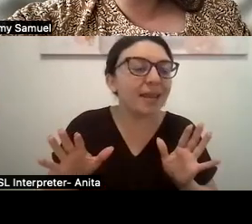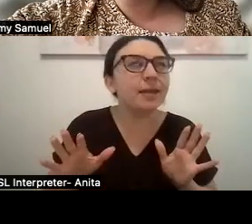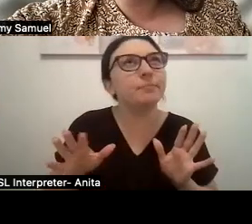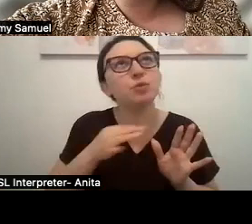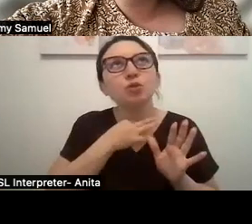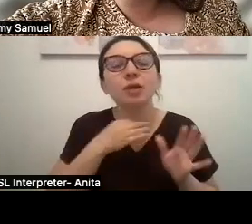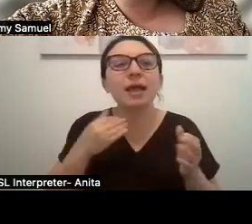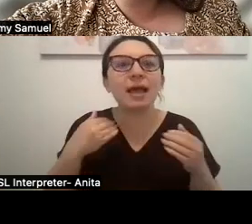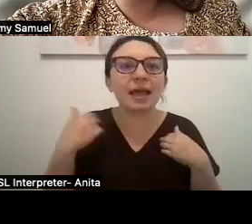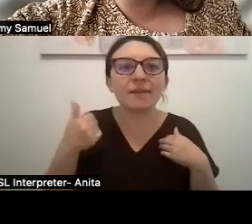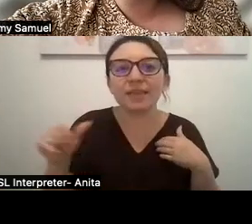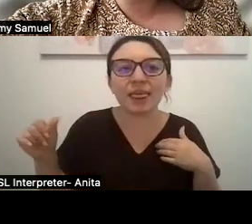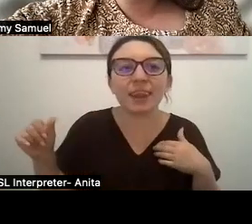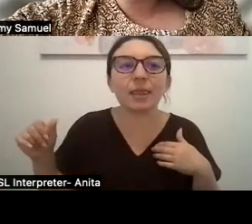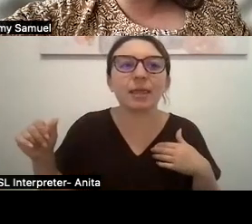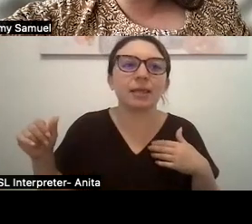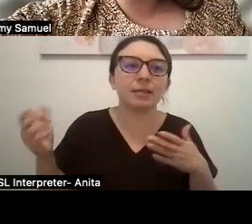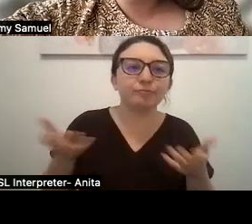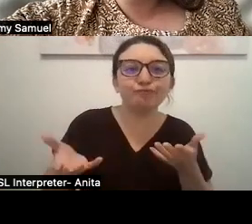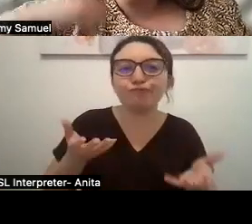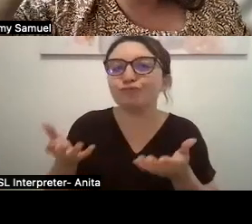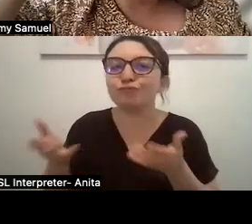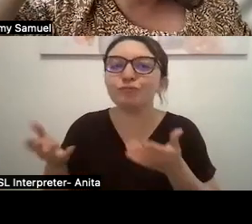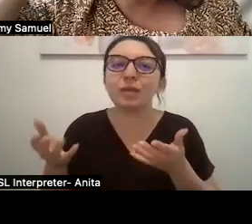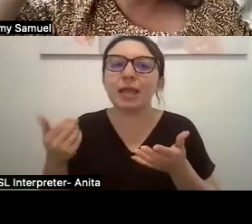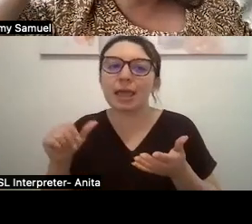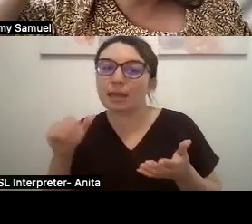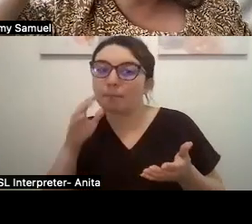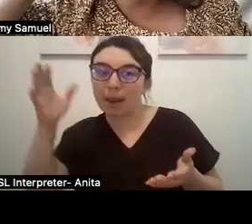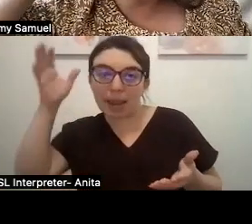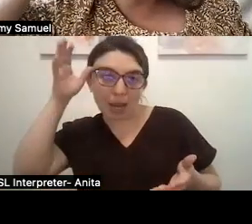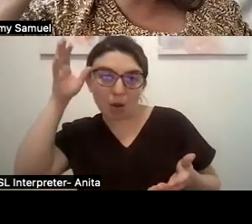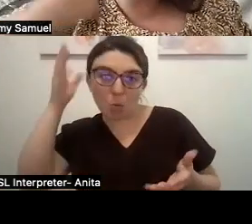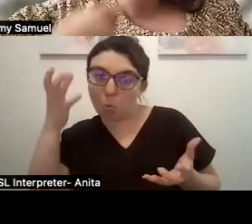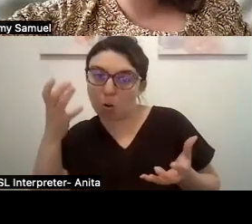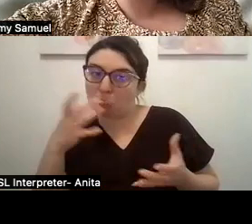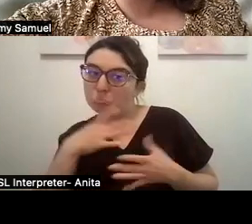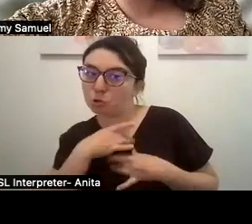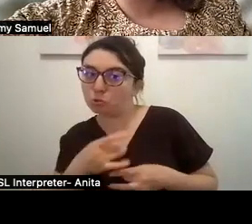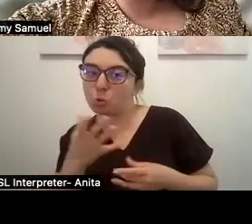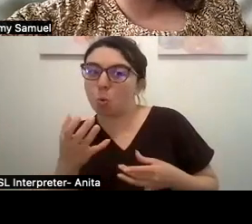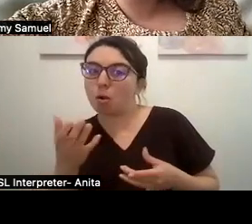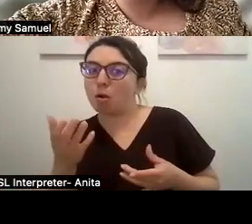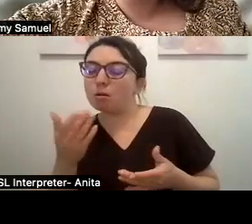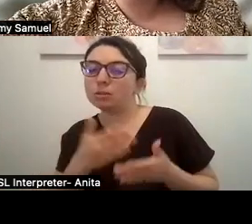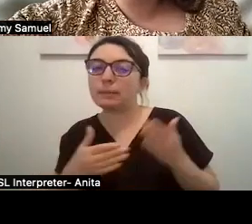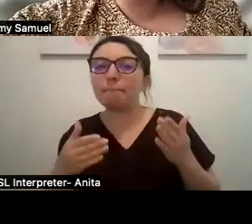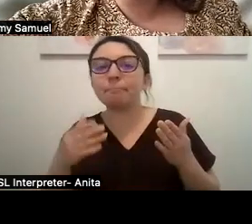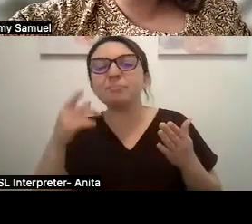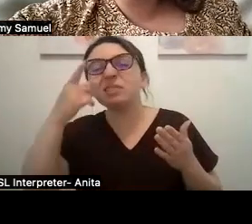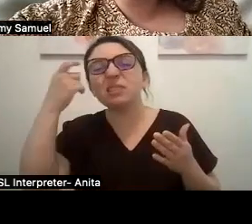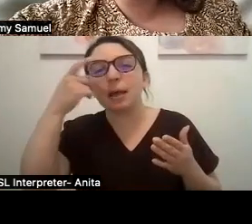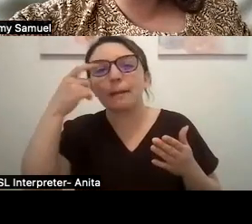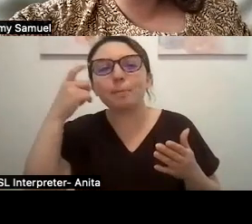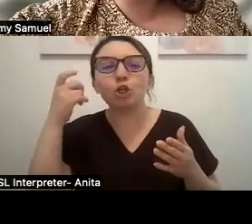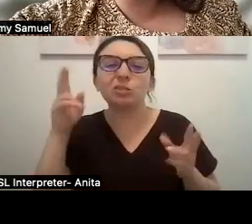there's any way to get any interested parents who might want to do some summer play dates. I